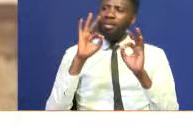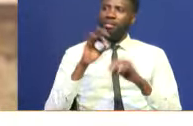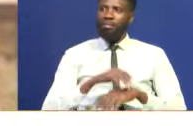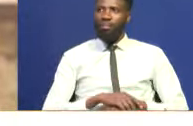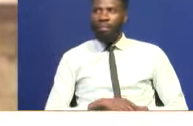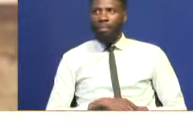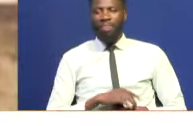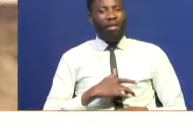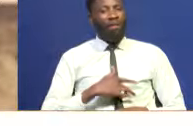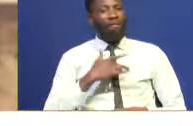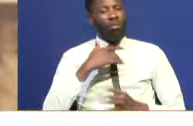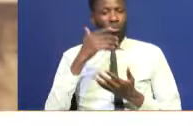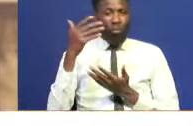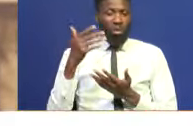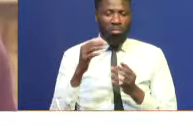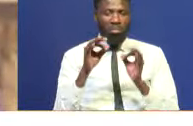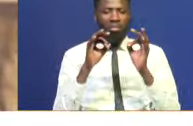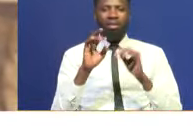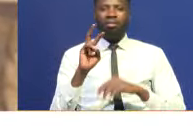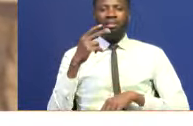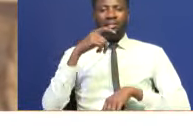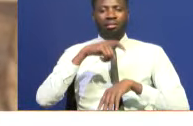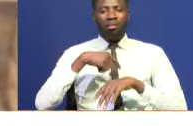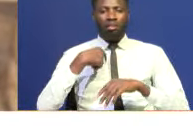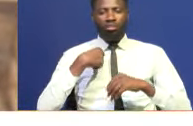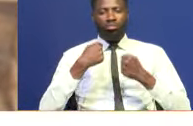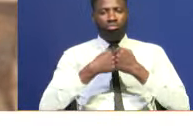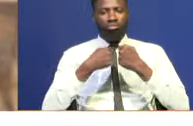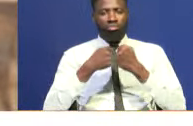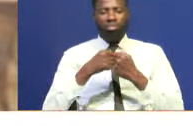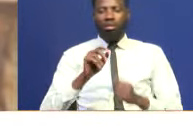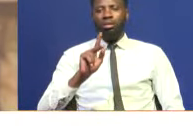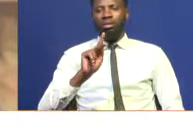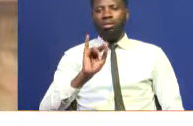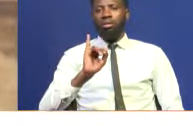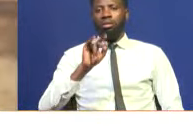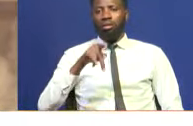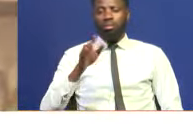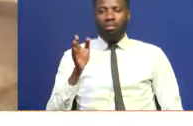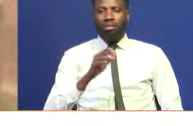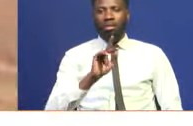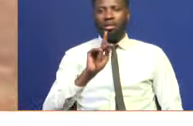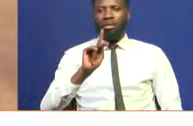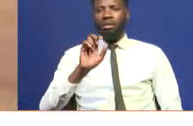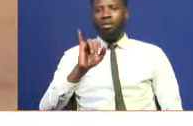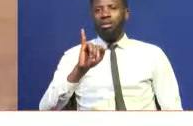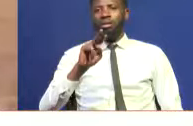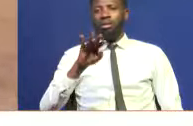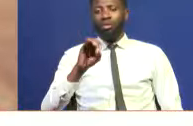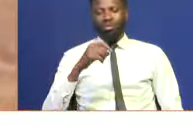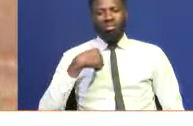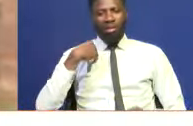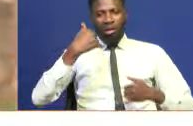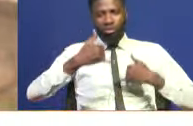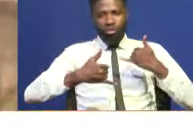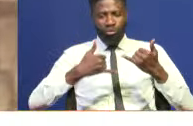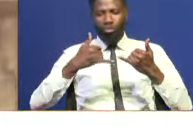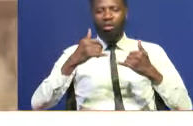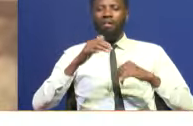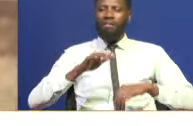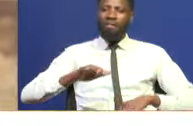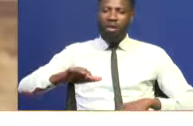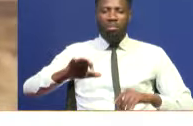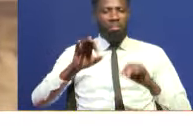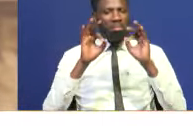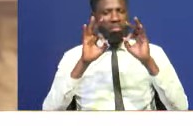welcome coming here. It's my second time competing at the Cape Kenya Classic, and I really enjoyed it again. It was good atmosphere, good conditions, and